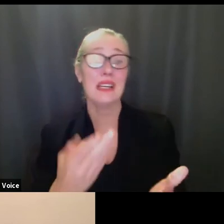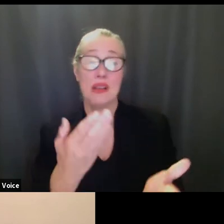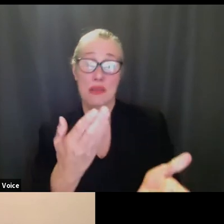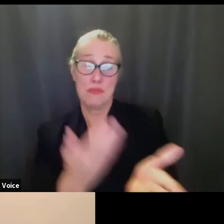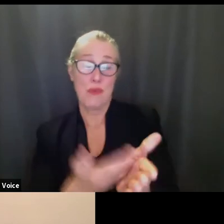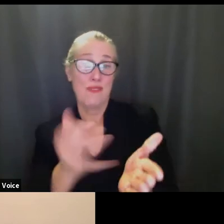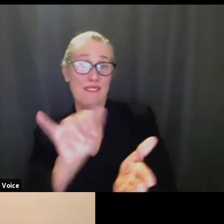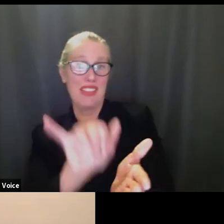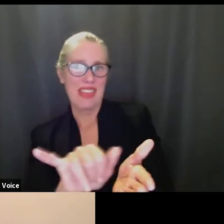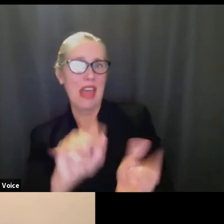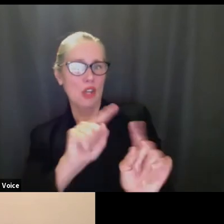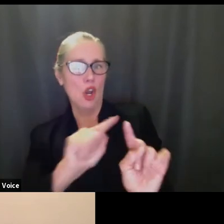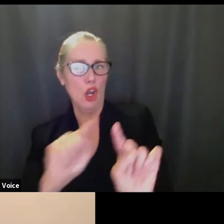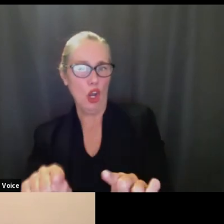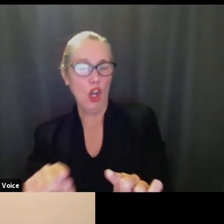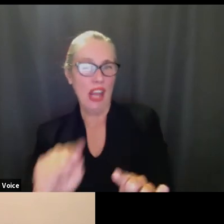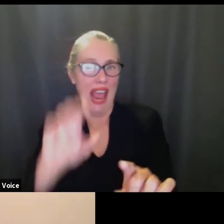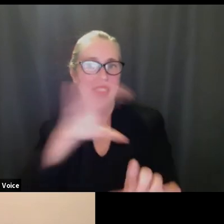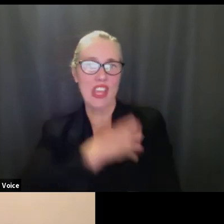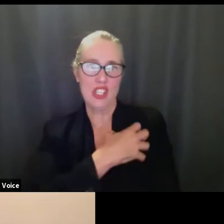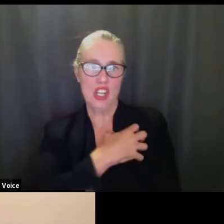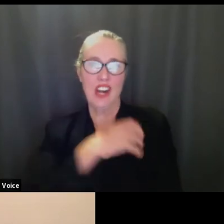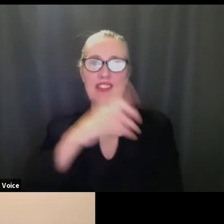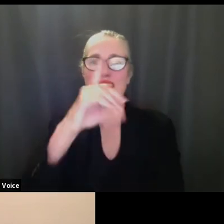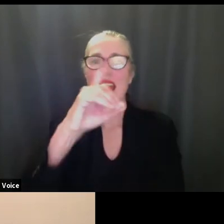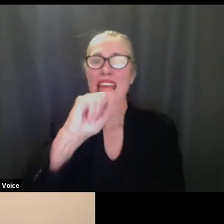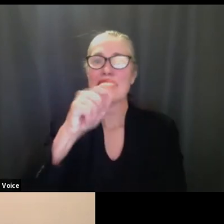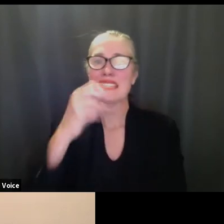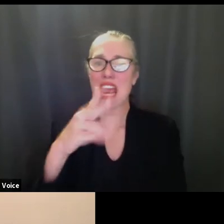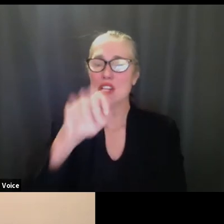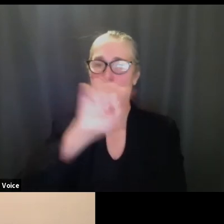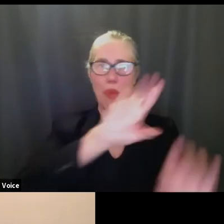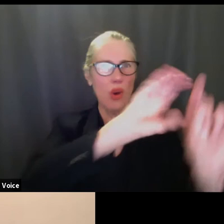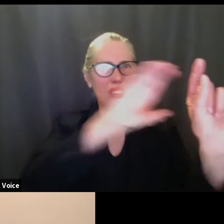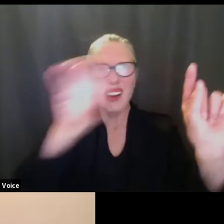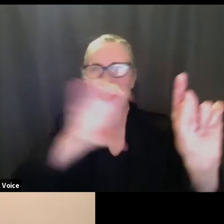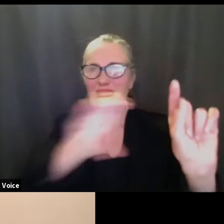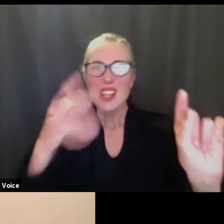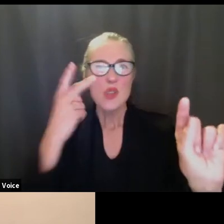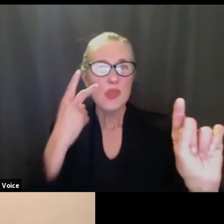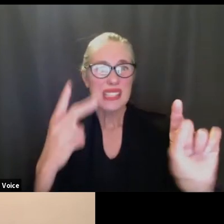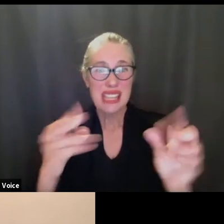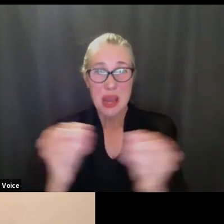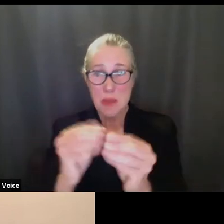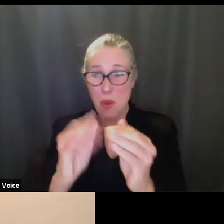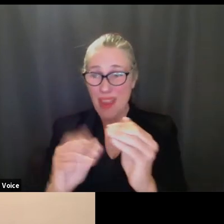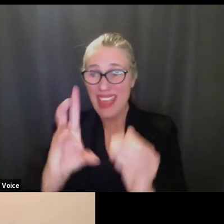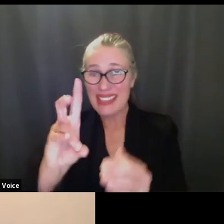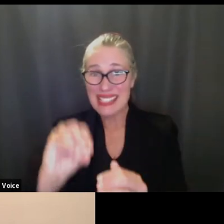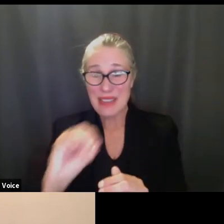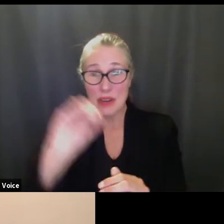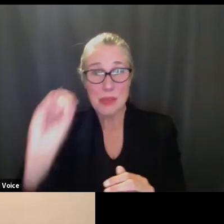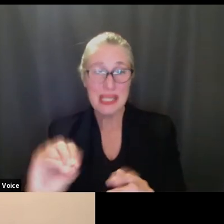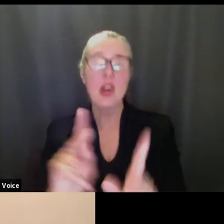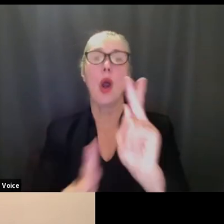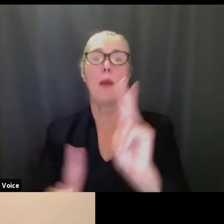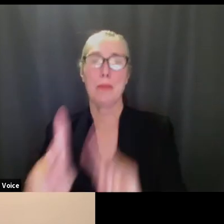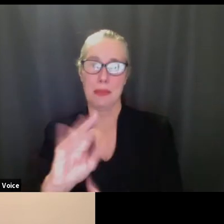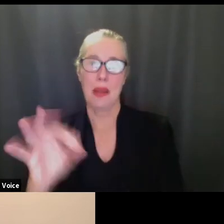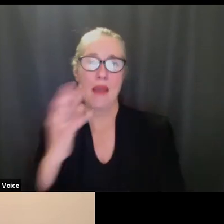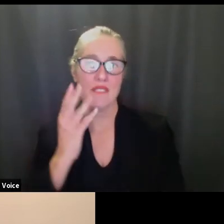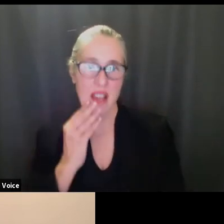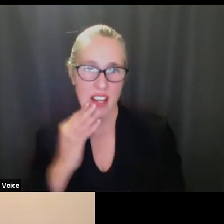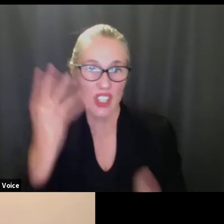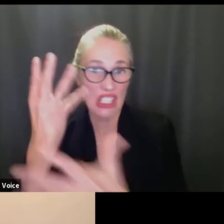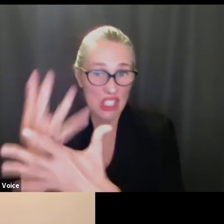y'all go look at the sheriff's dashboard over 70 percent of people in our santa barbara county jail are people of color these are our